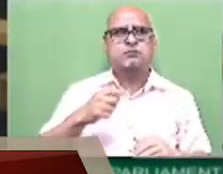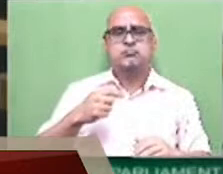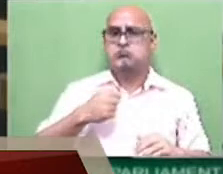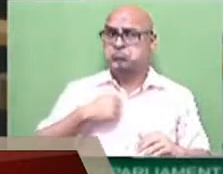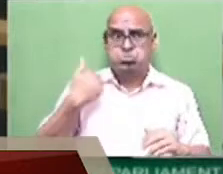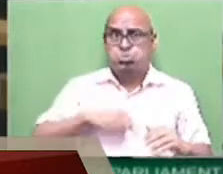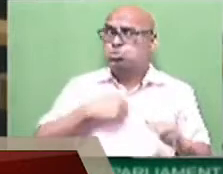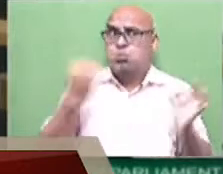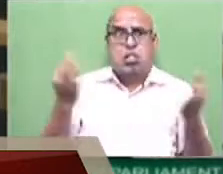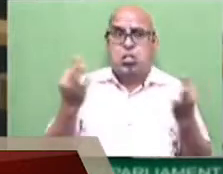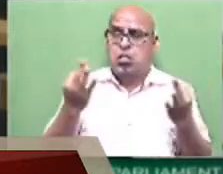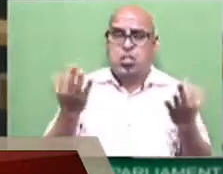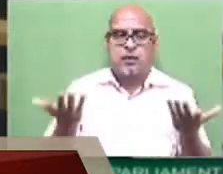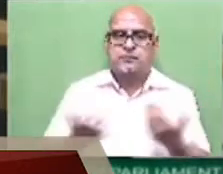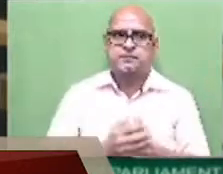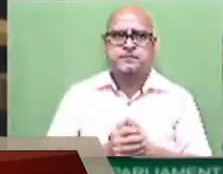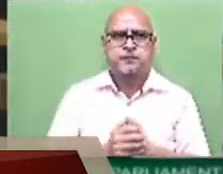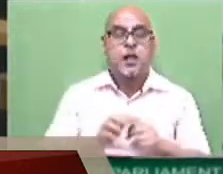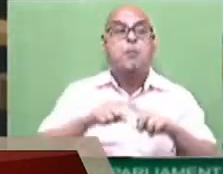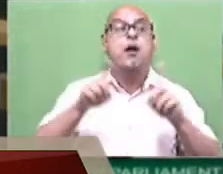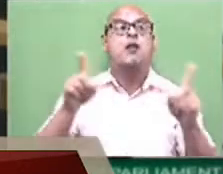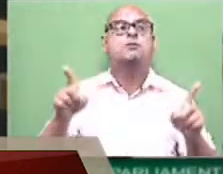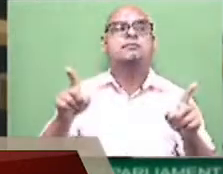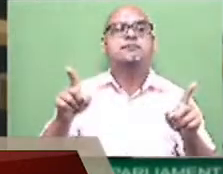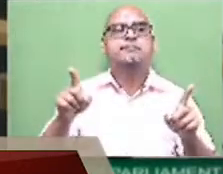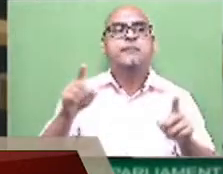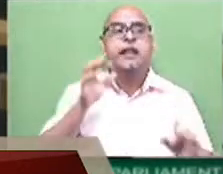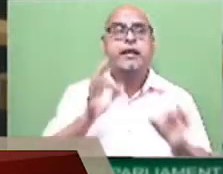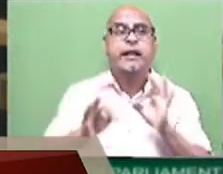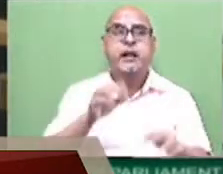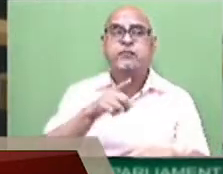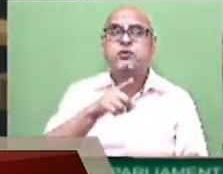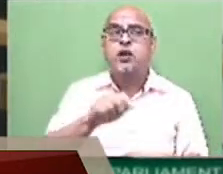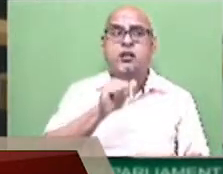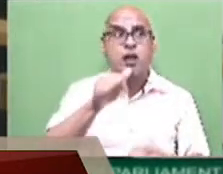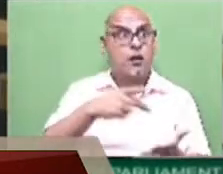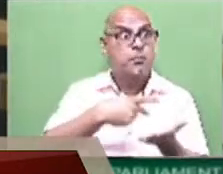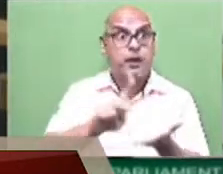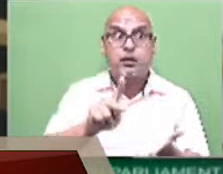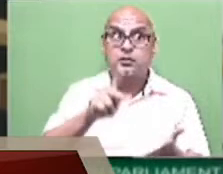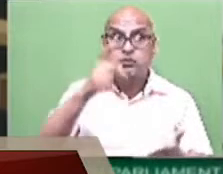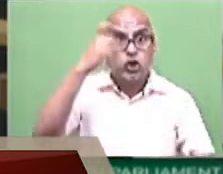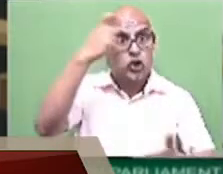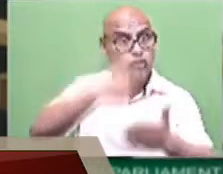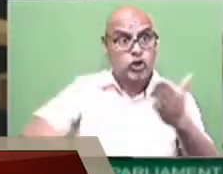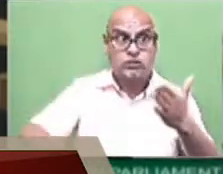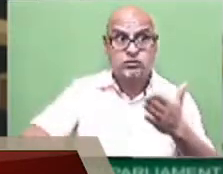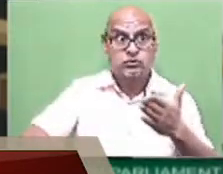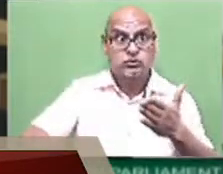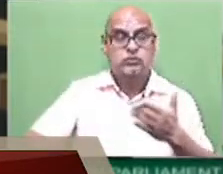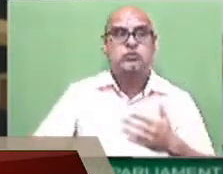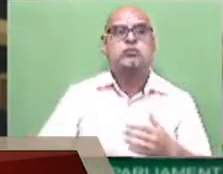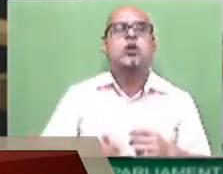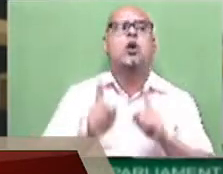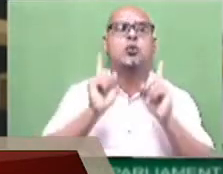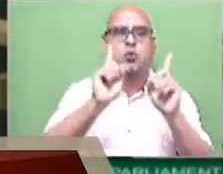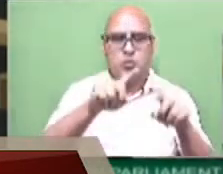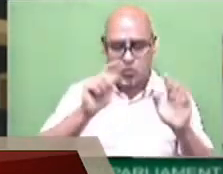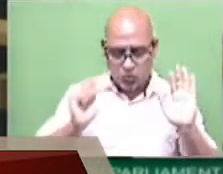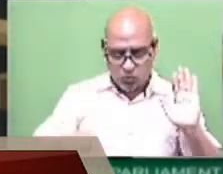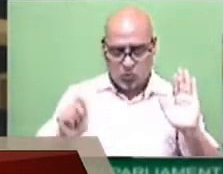fine, but you appear on the date given to you in the fixed penalty notice, which is the ticket. So